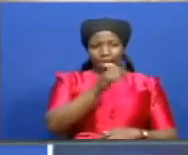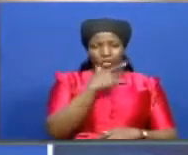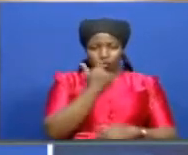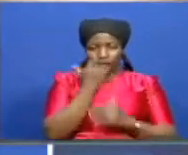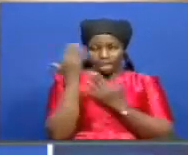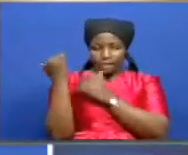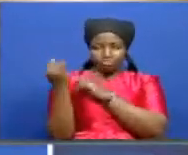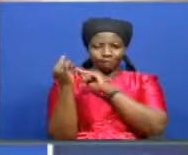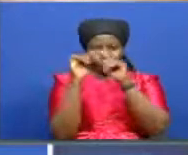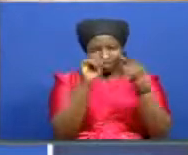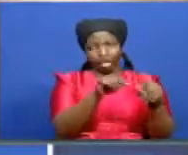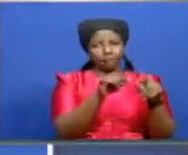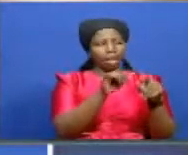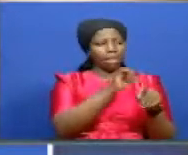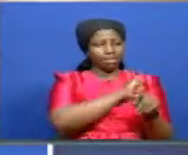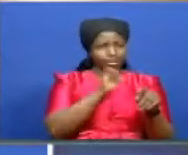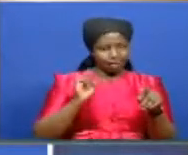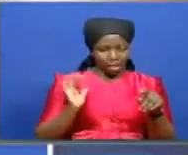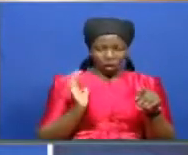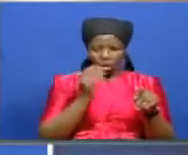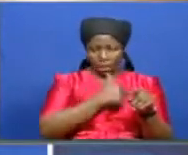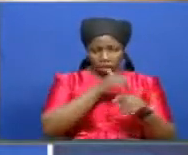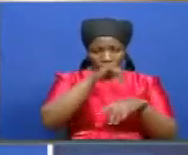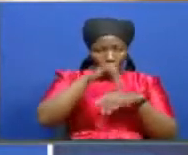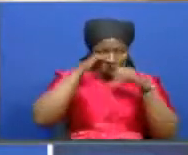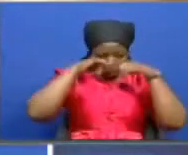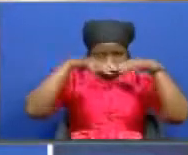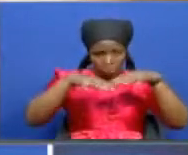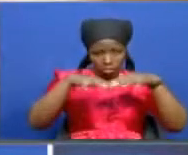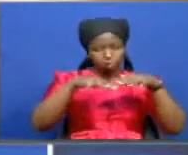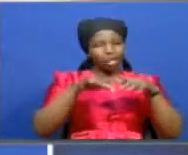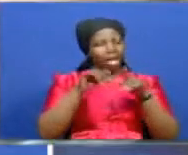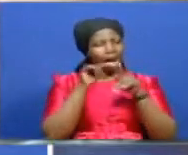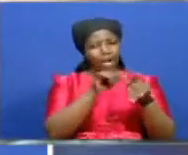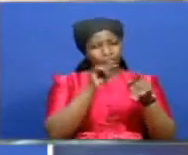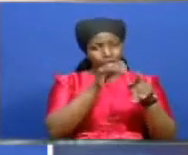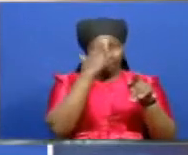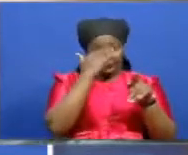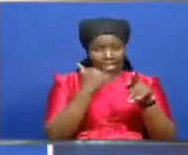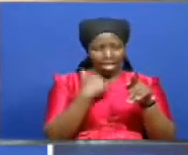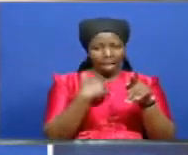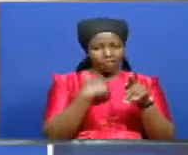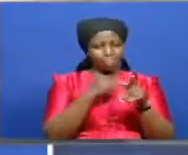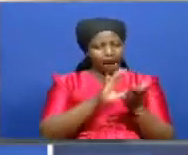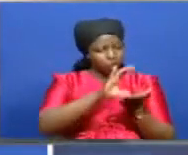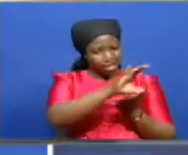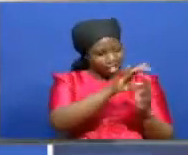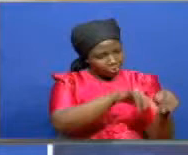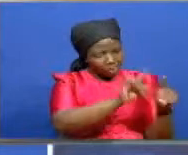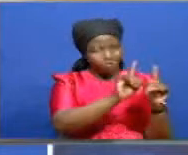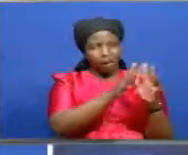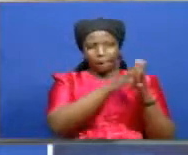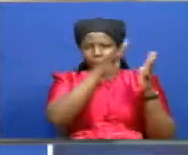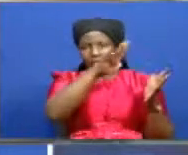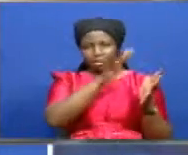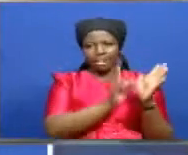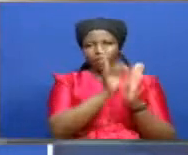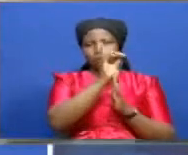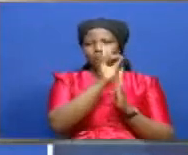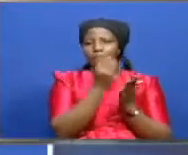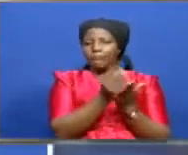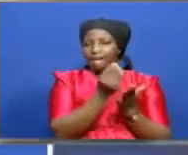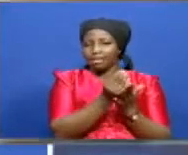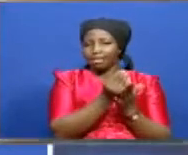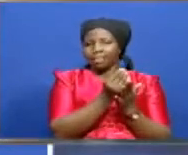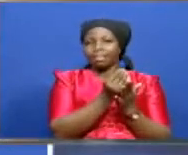to appear before the Senate Committee on Devolution, are also accused of allocating themselves a hefty development budget amounting to